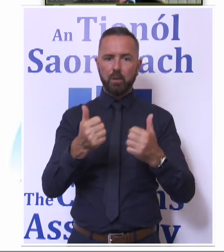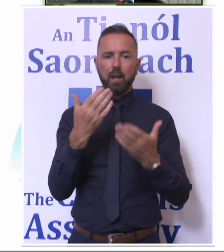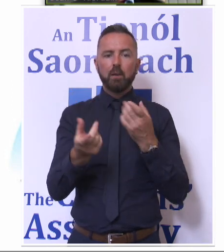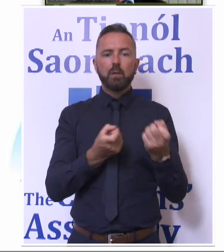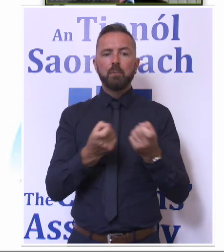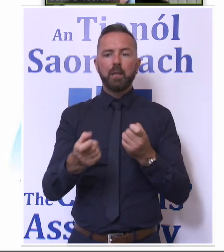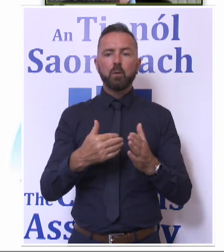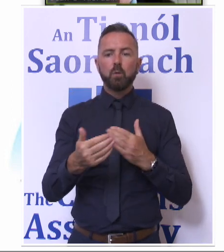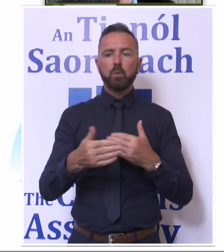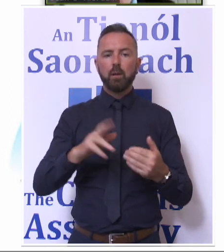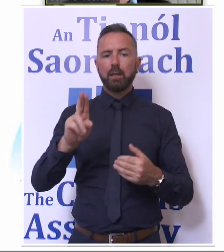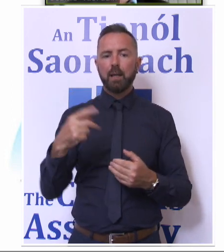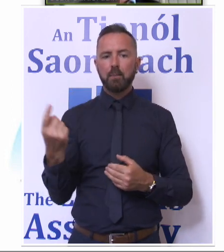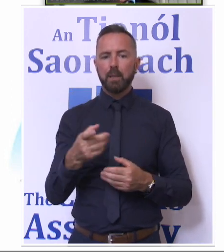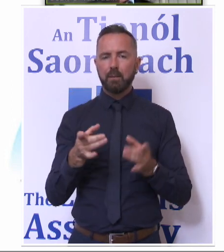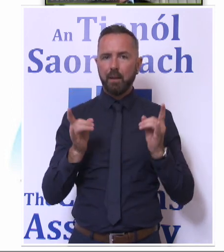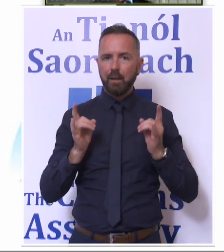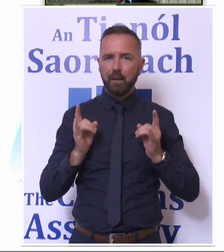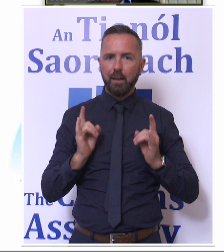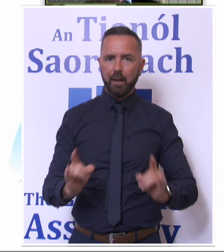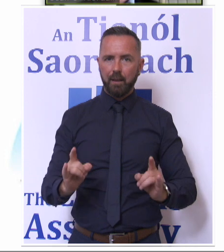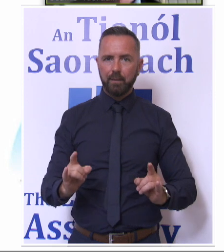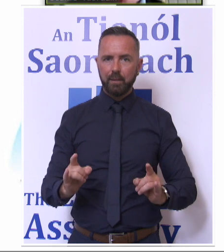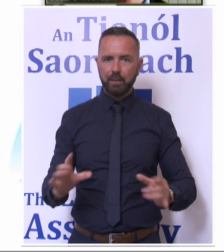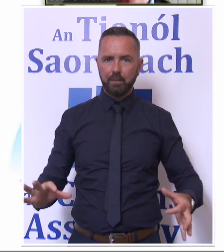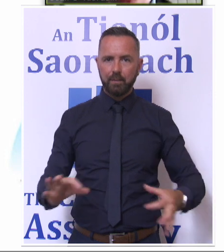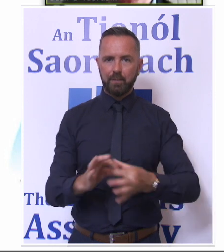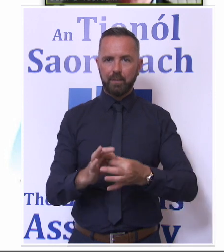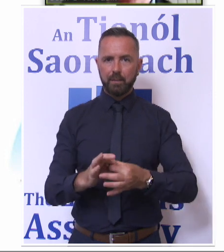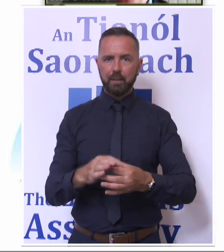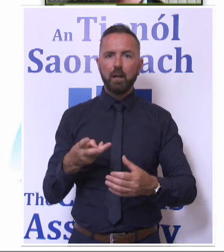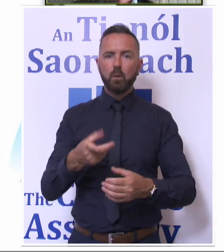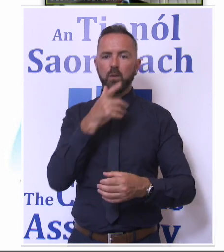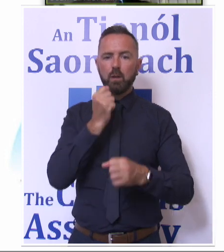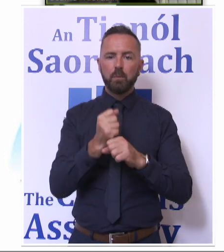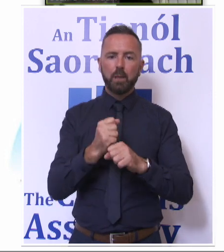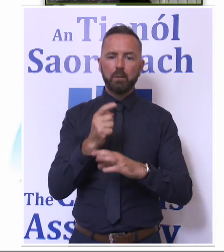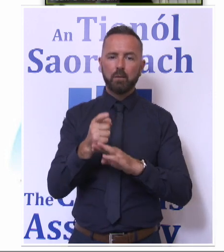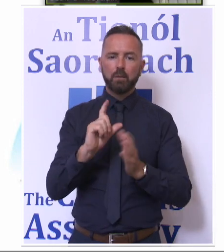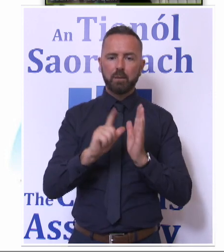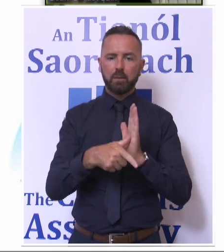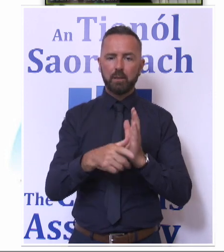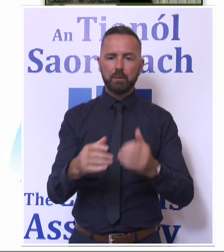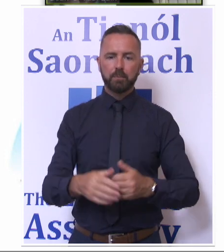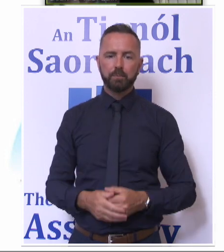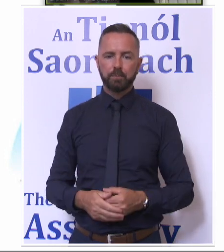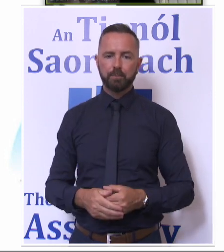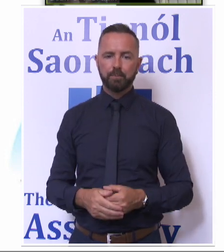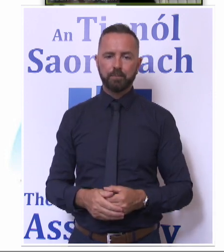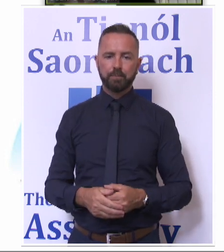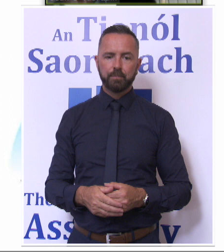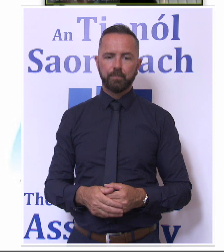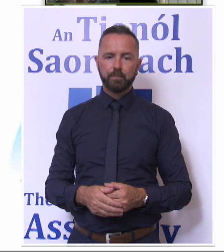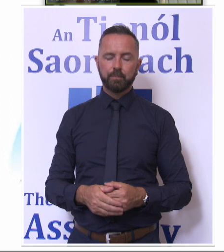what can be a healthy tension. And again, I'll touch in on some of those over the course of the next few